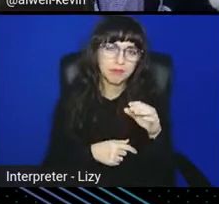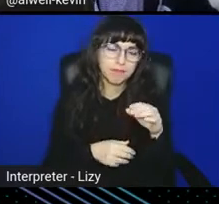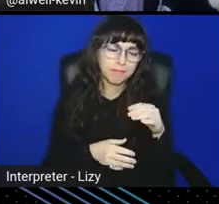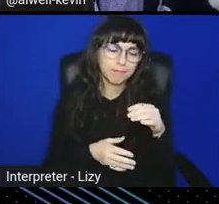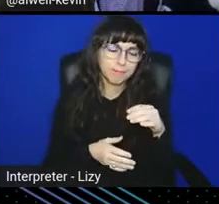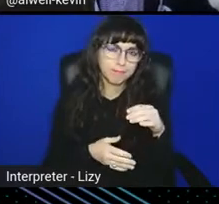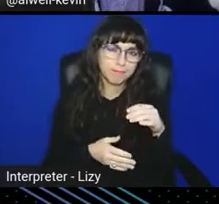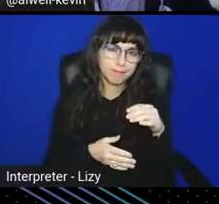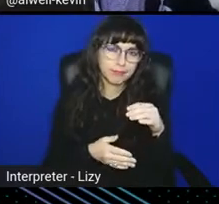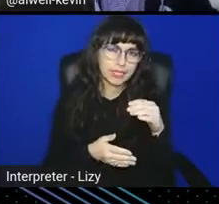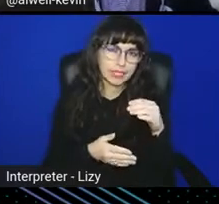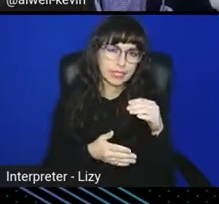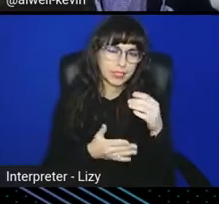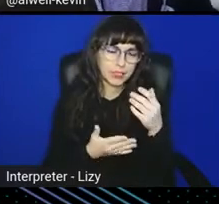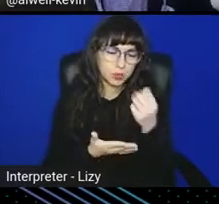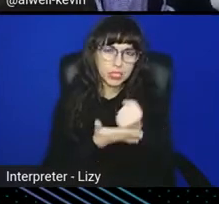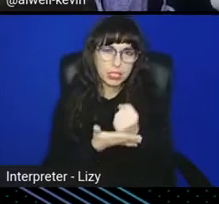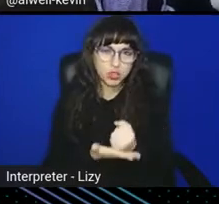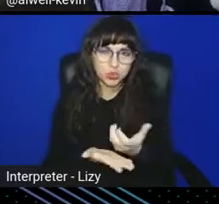rotated.